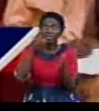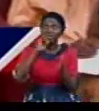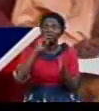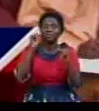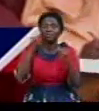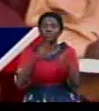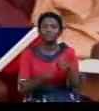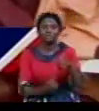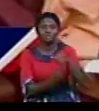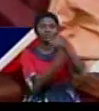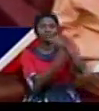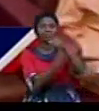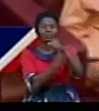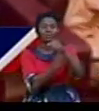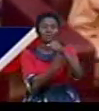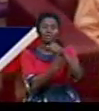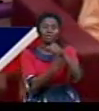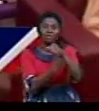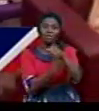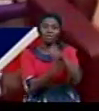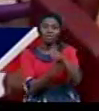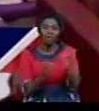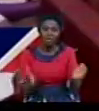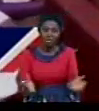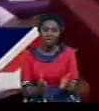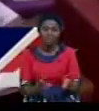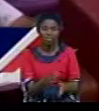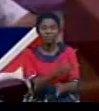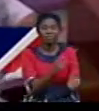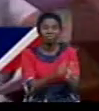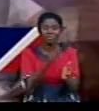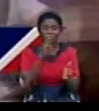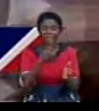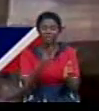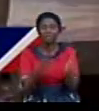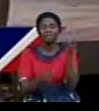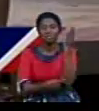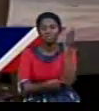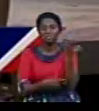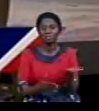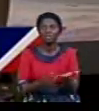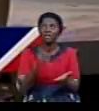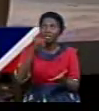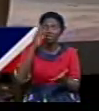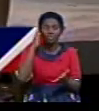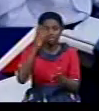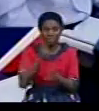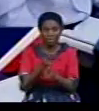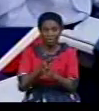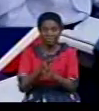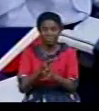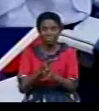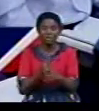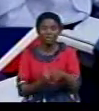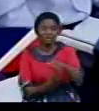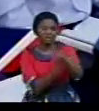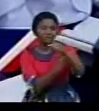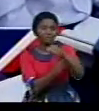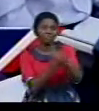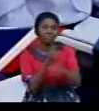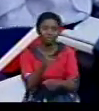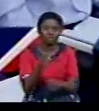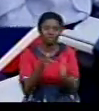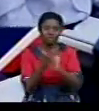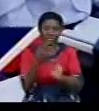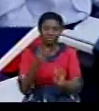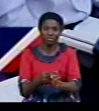so-called them that attempted he will support you ever sustain you it was so call you